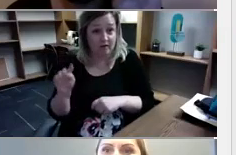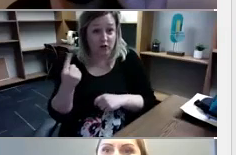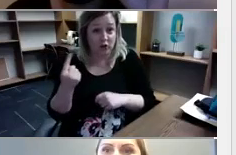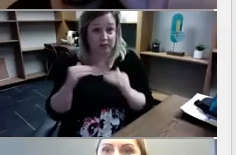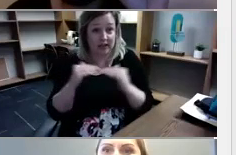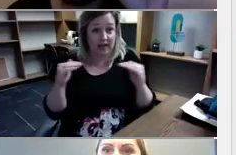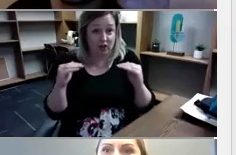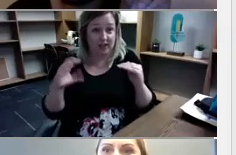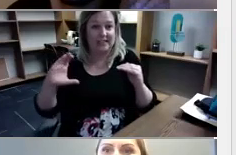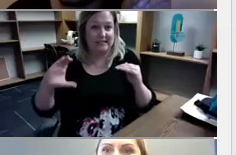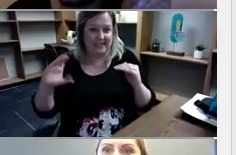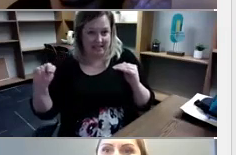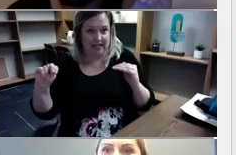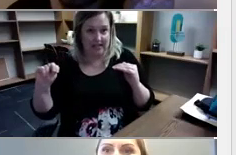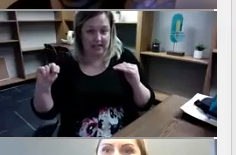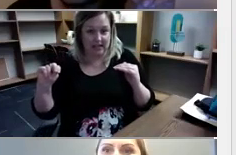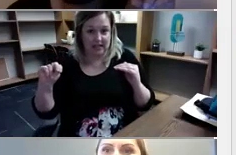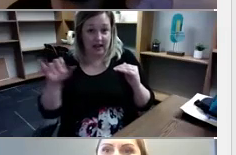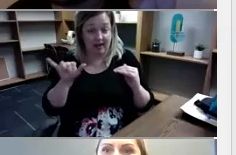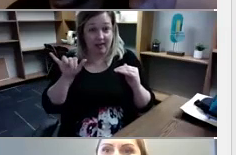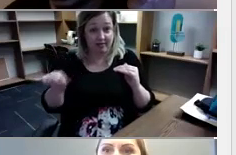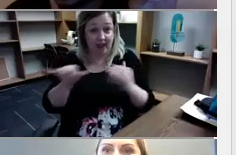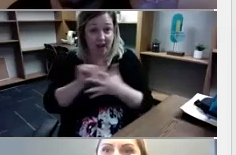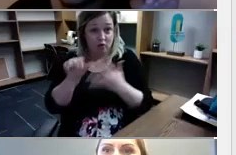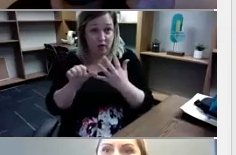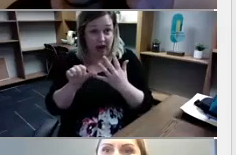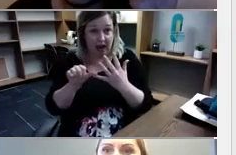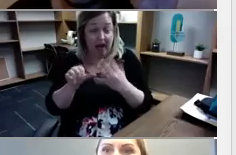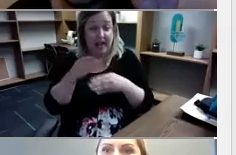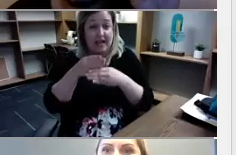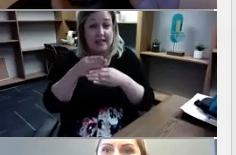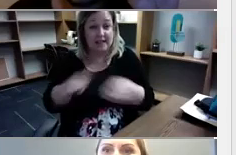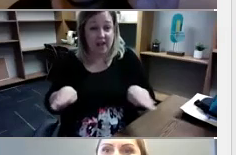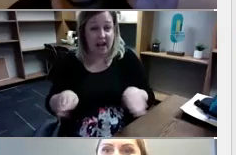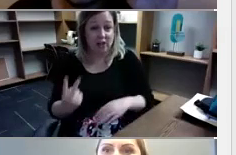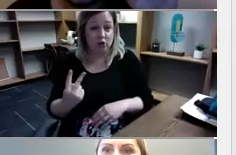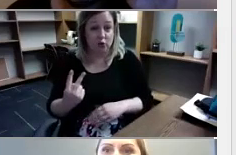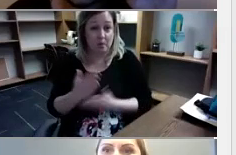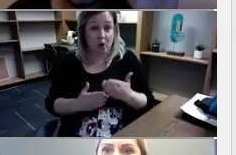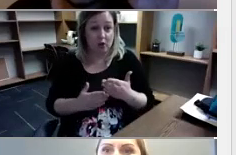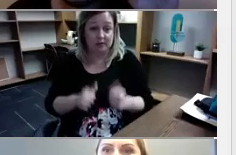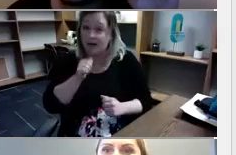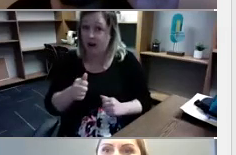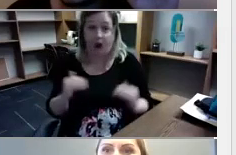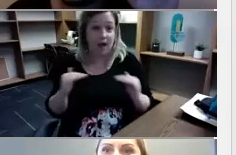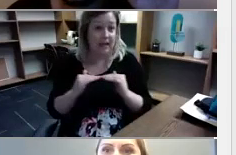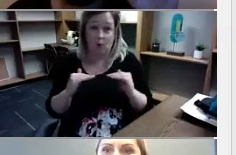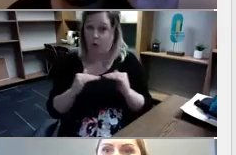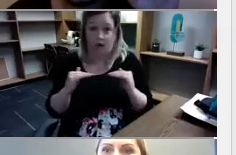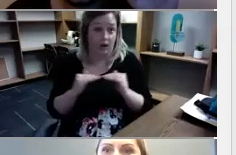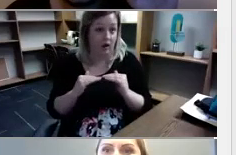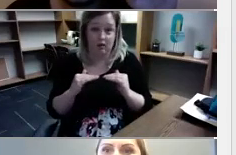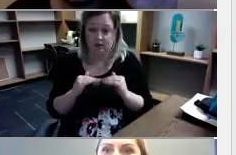one. And we divide this array into two parts, not equal parts, but again, two different parts. The first part is Cn by